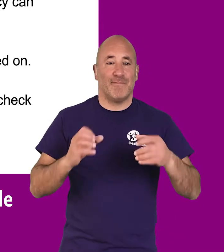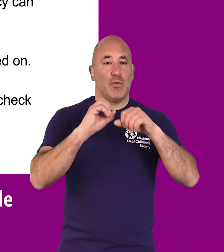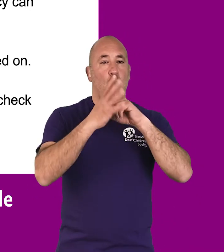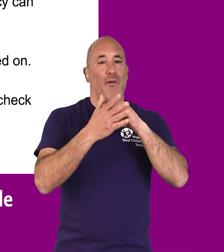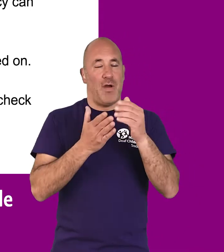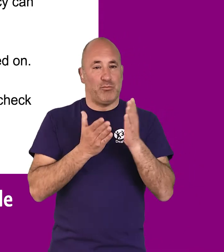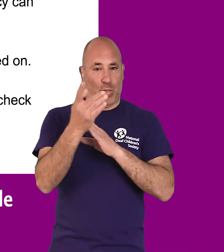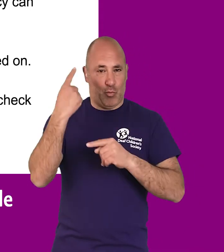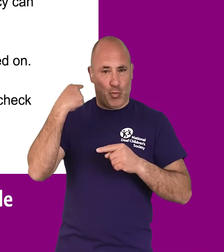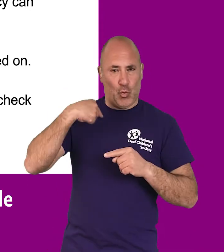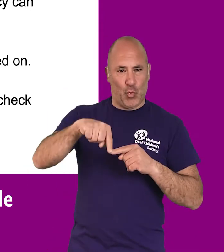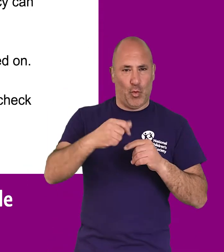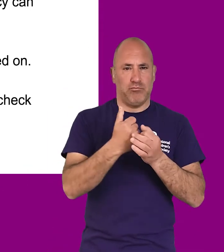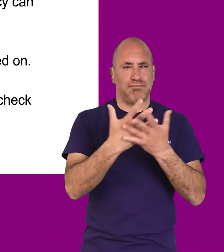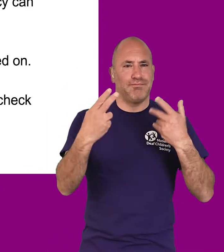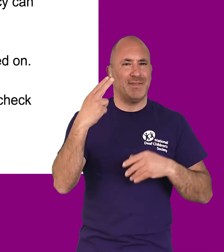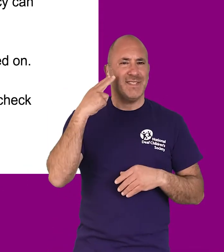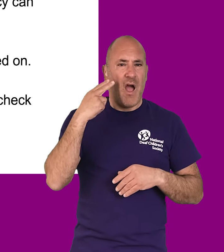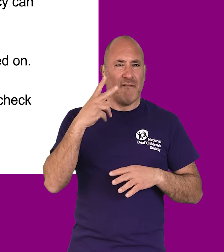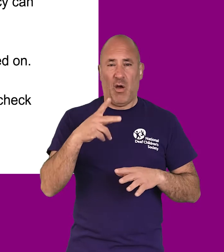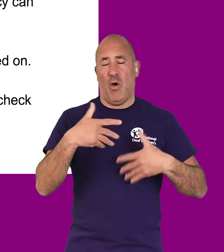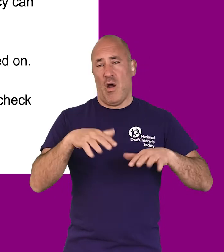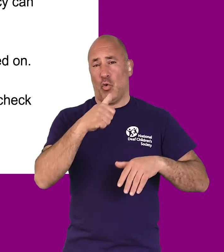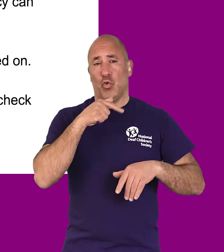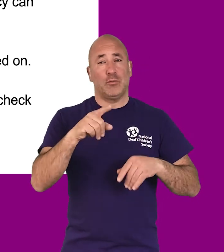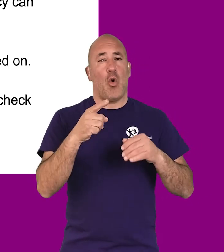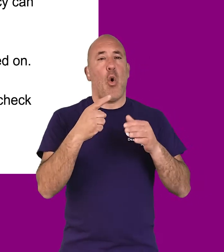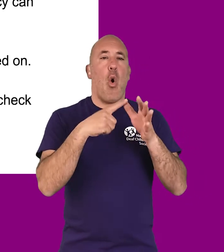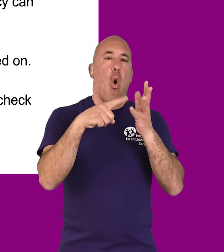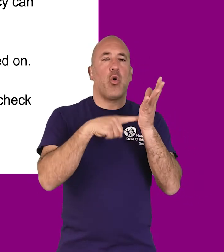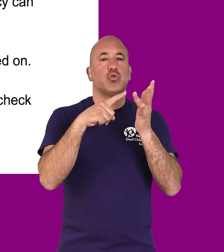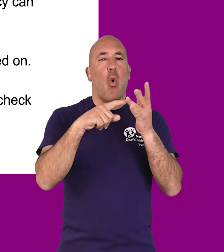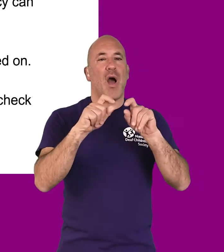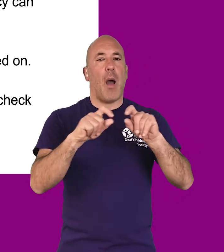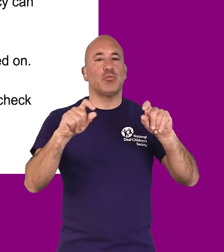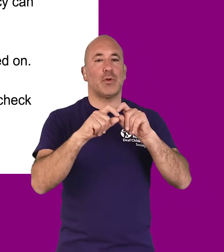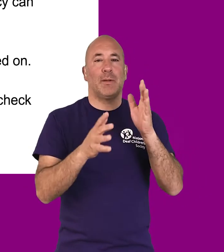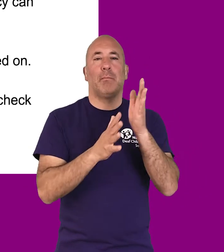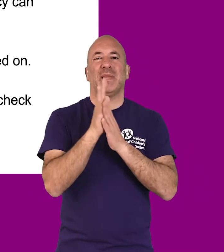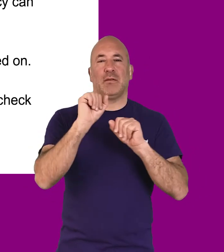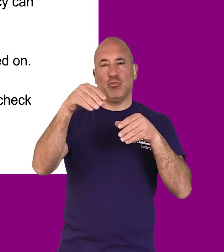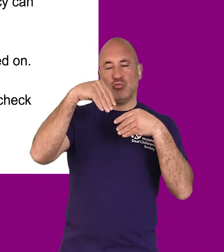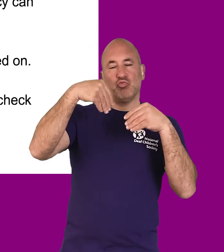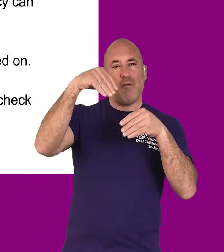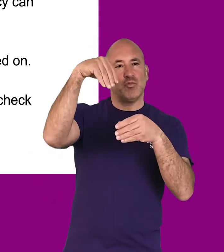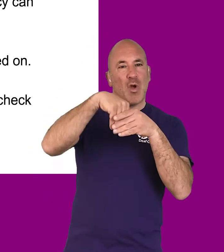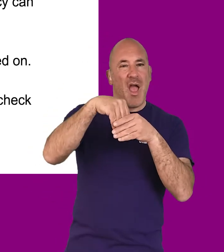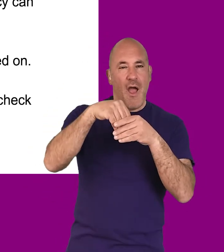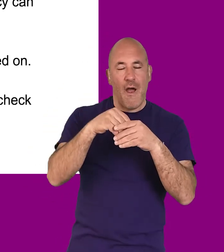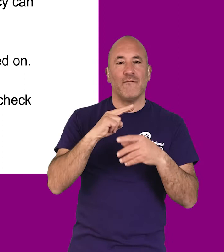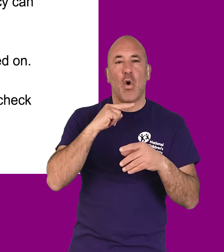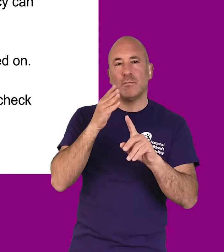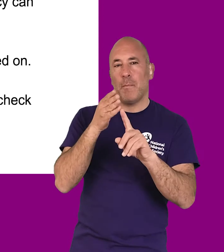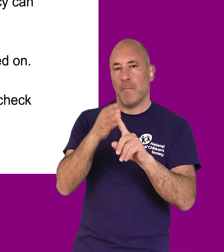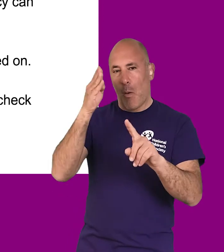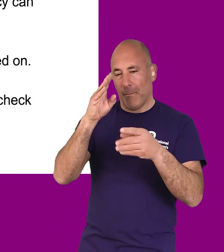During the pandemic, many deaf people have been making greater use of auto captions. This is where voice recognition